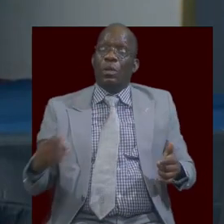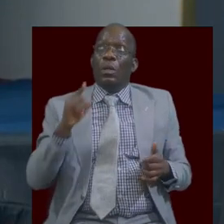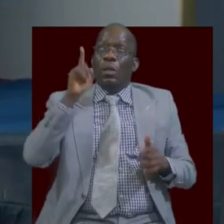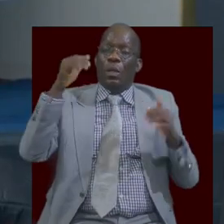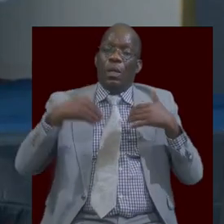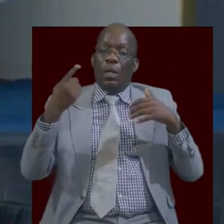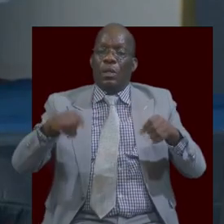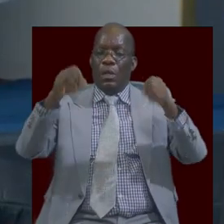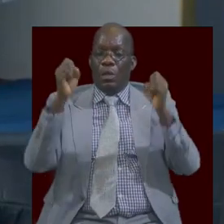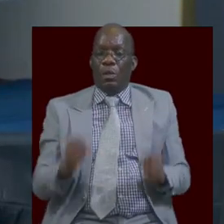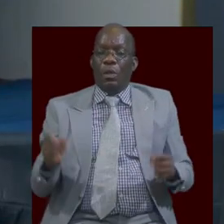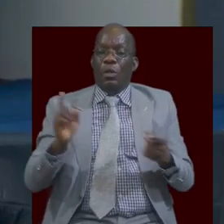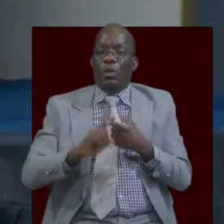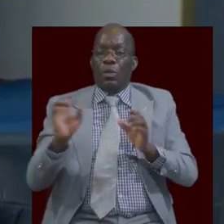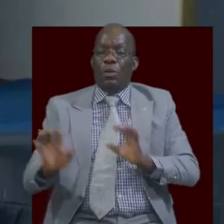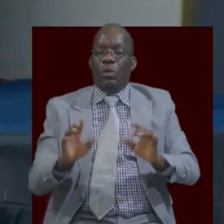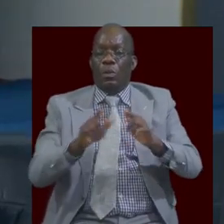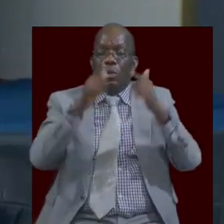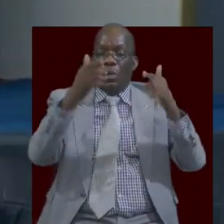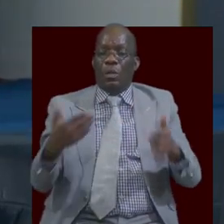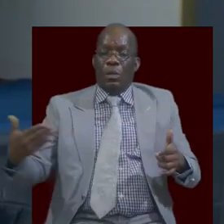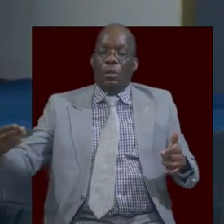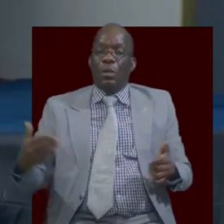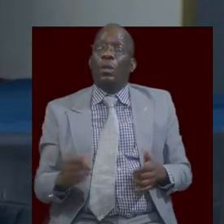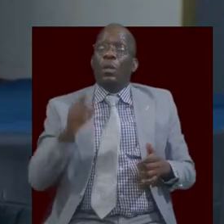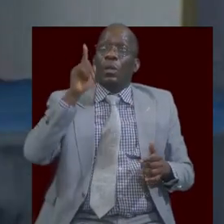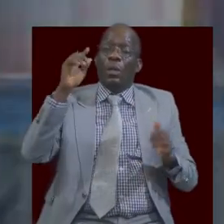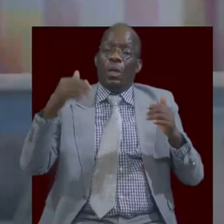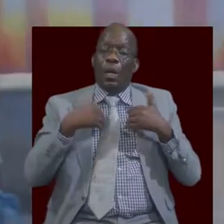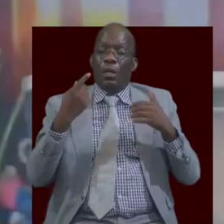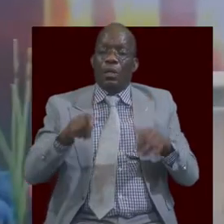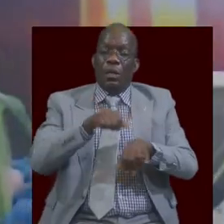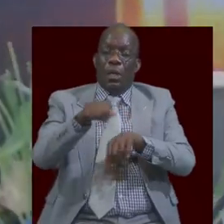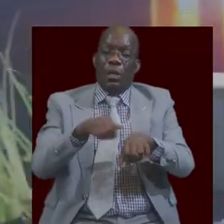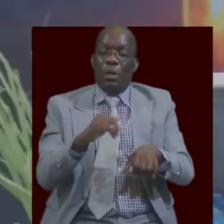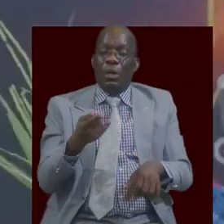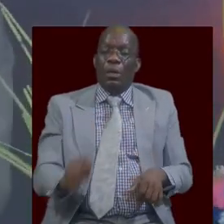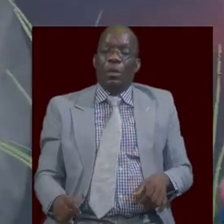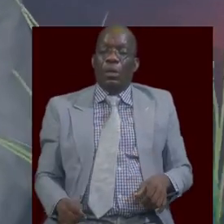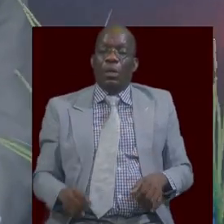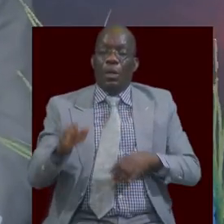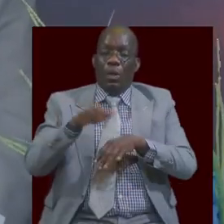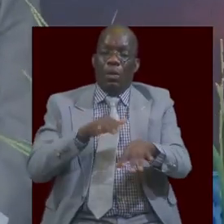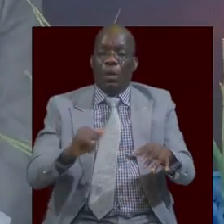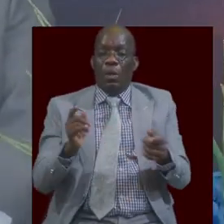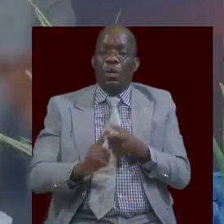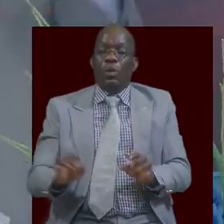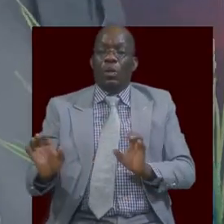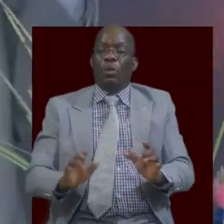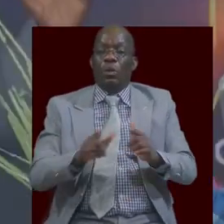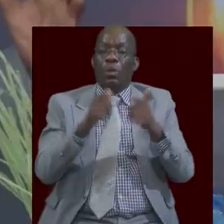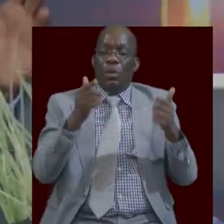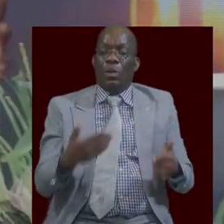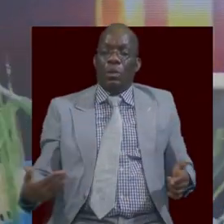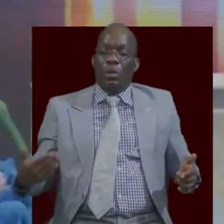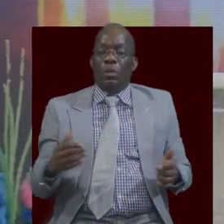to do exploits. He has the anointing and the calling to do exploits.